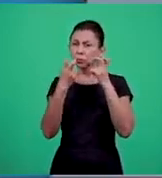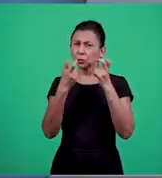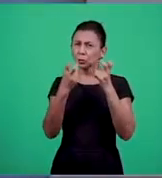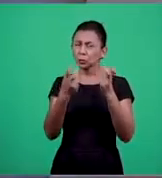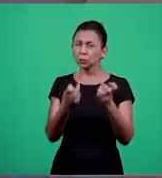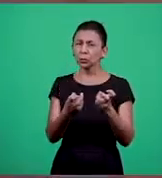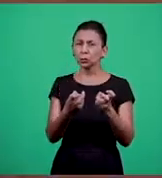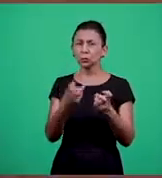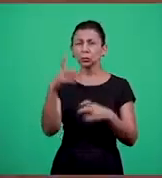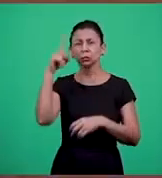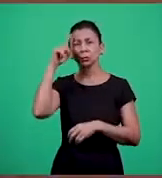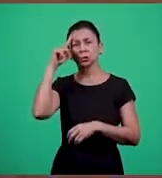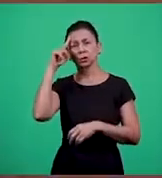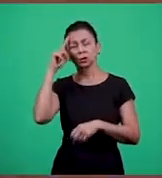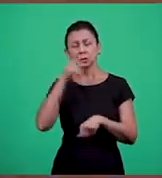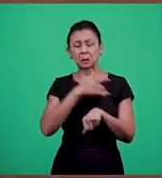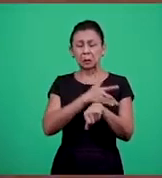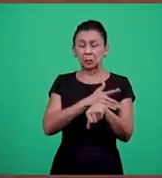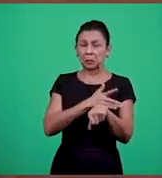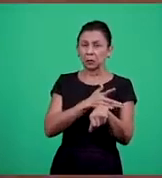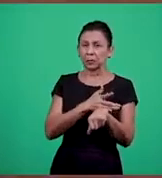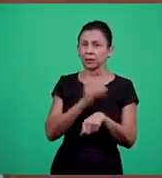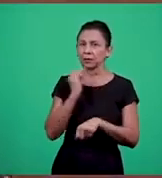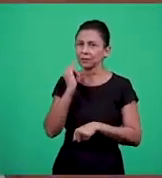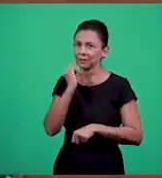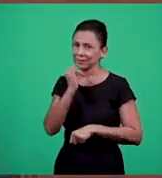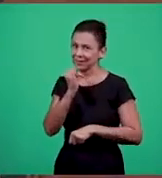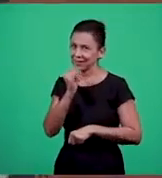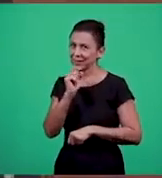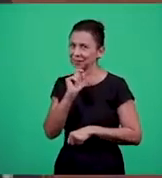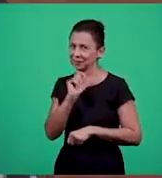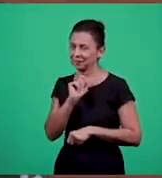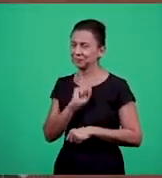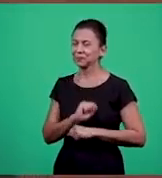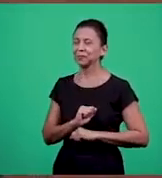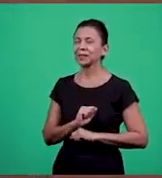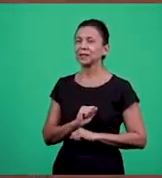pleading should be constantly in our hearts.